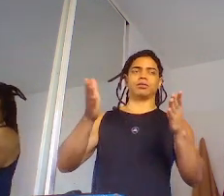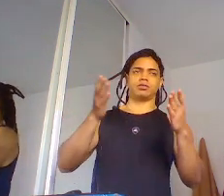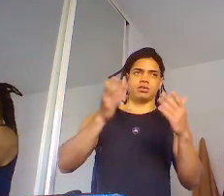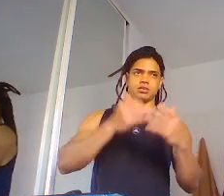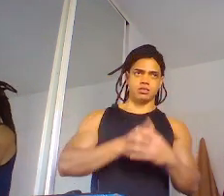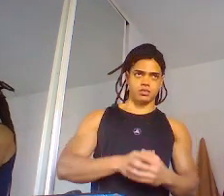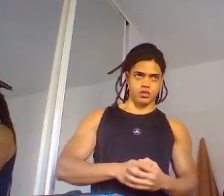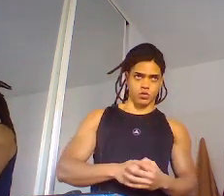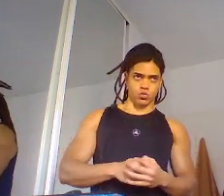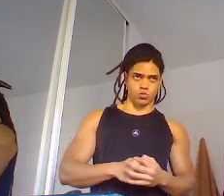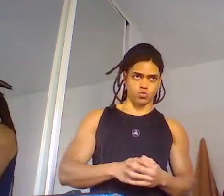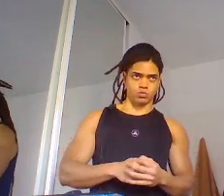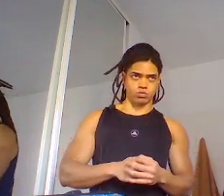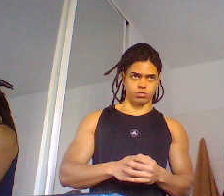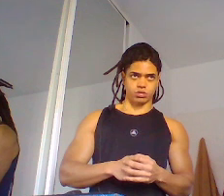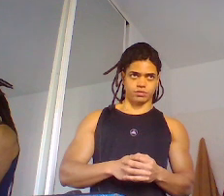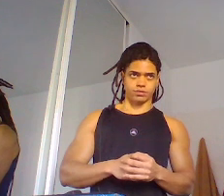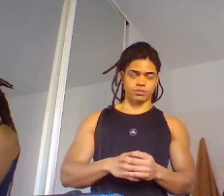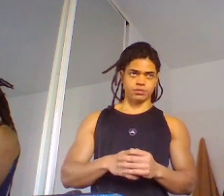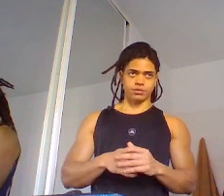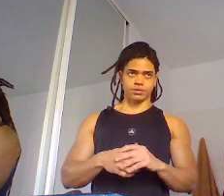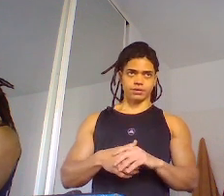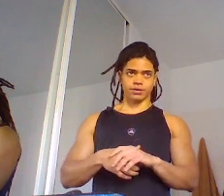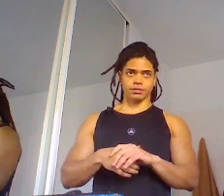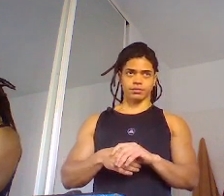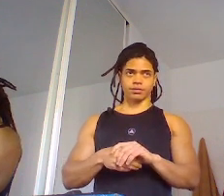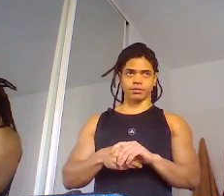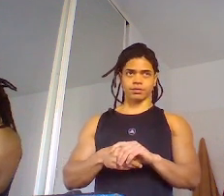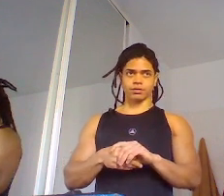at the